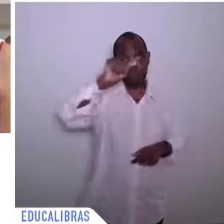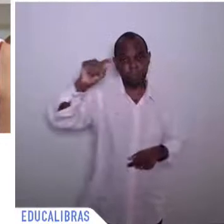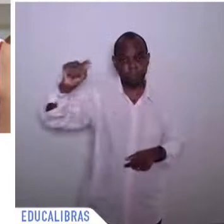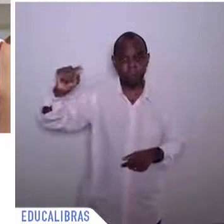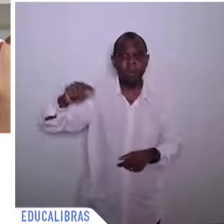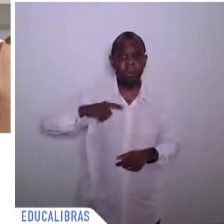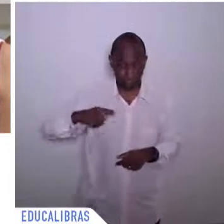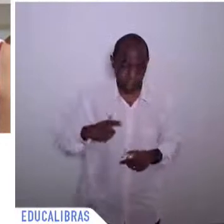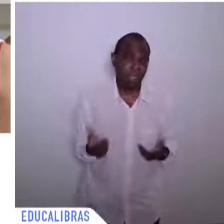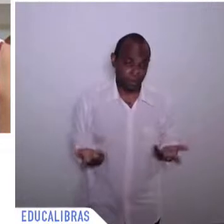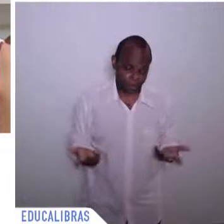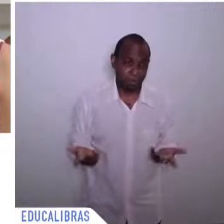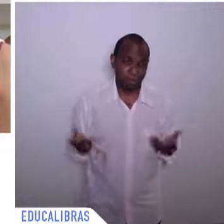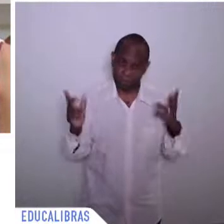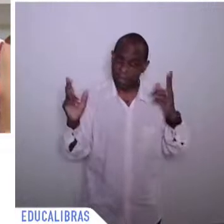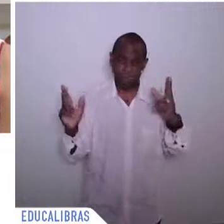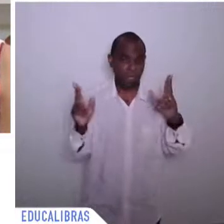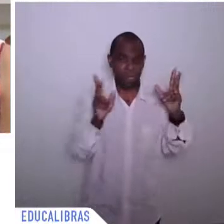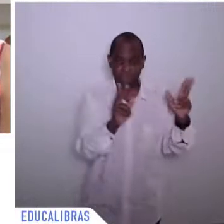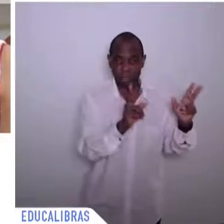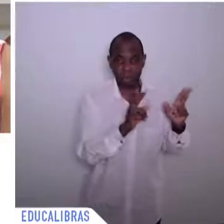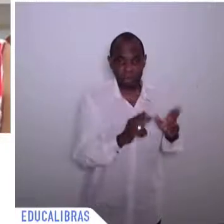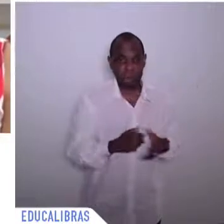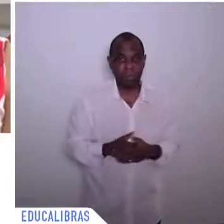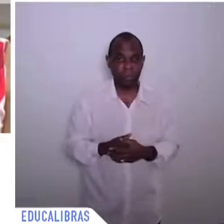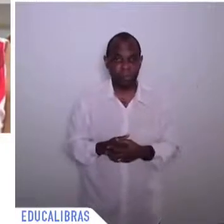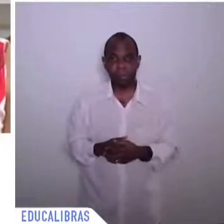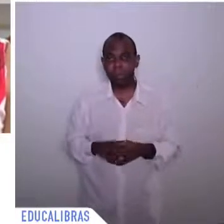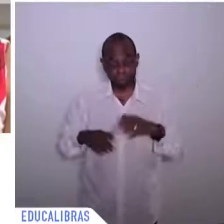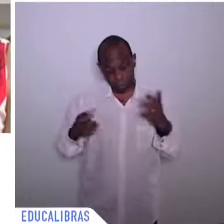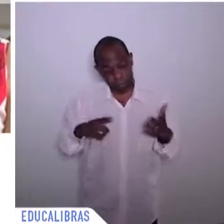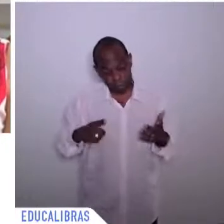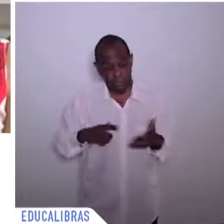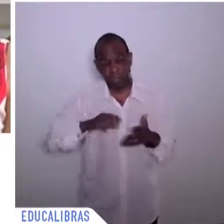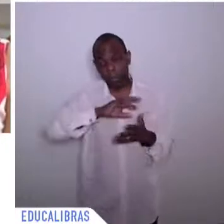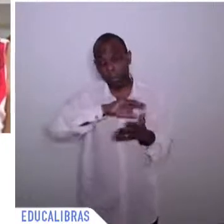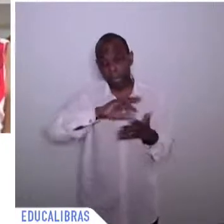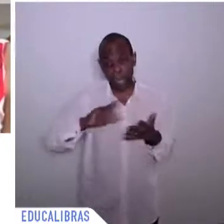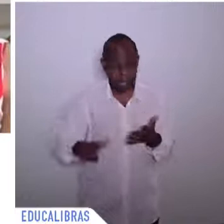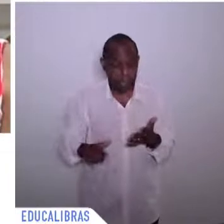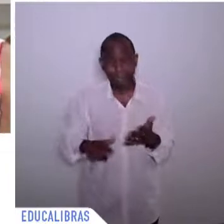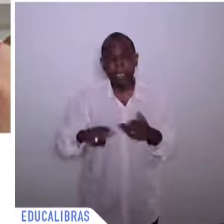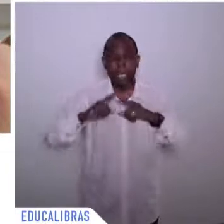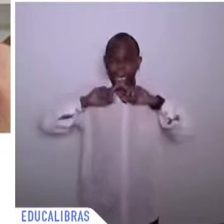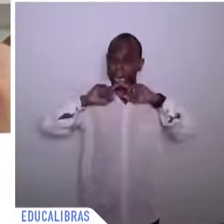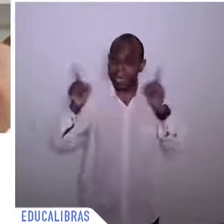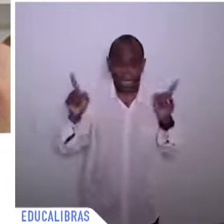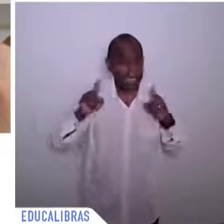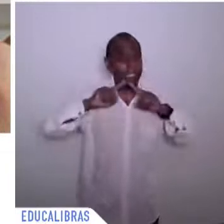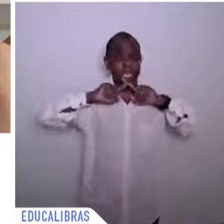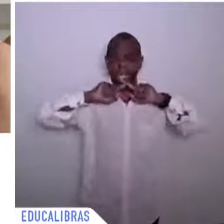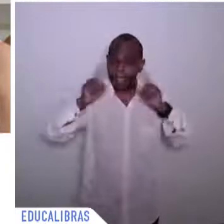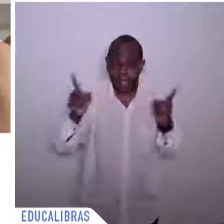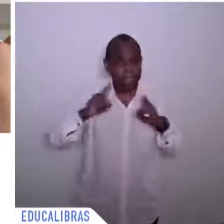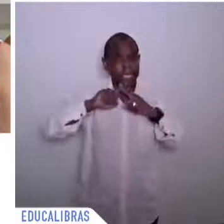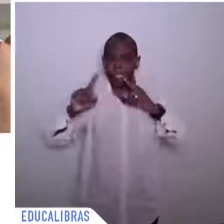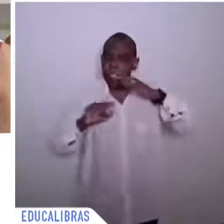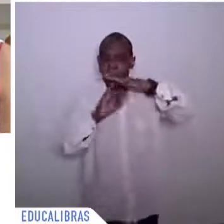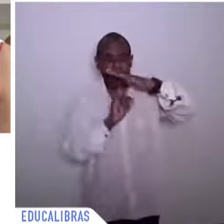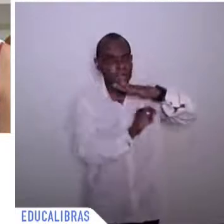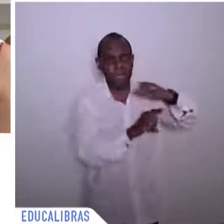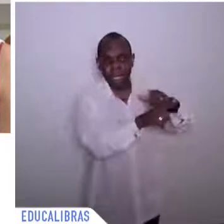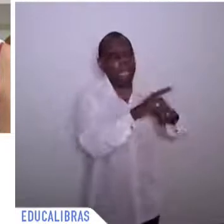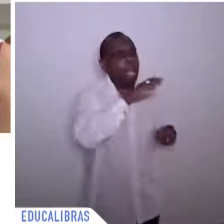affects many other countries in other areas. It doesn't have to do only with the